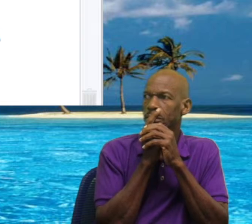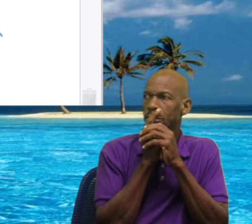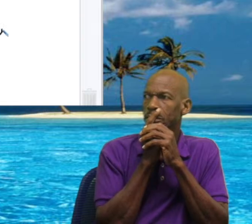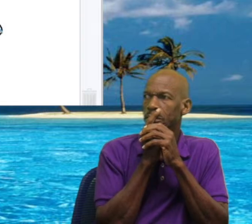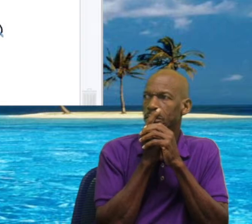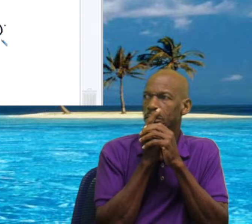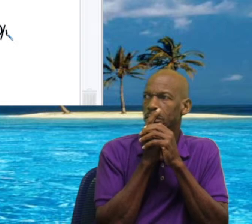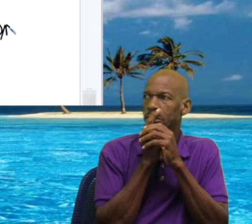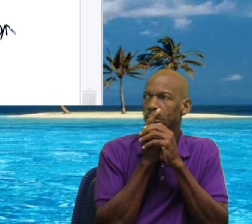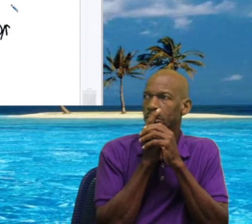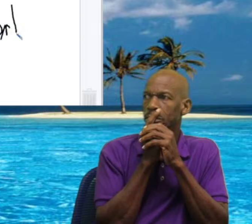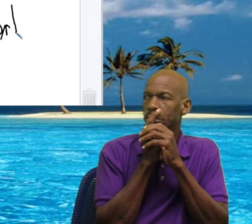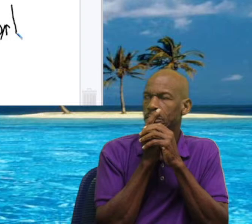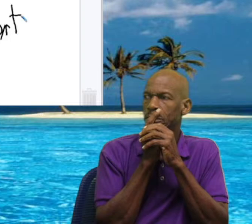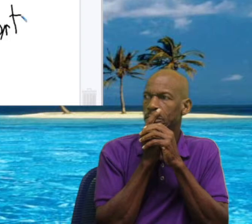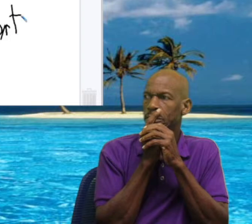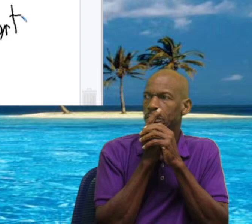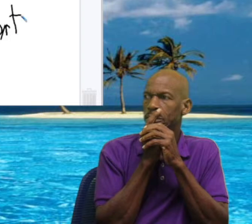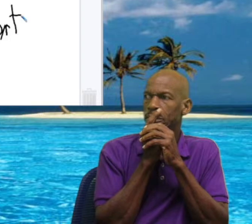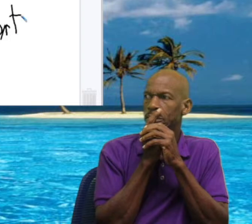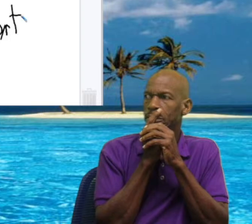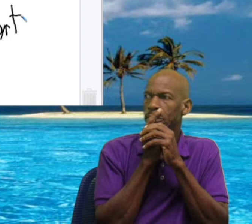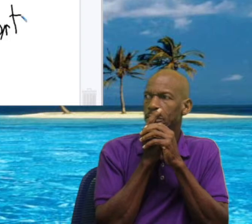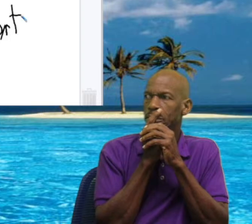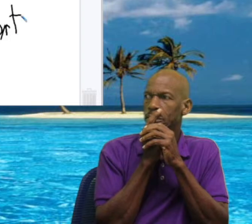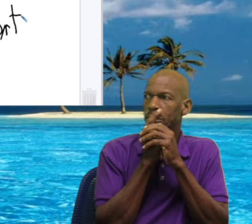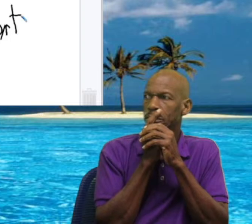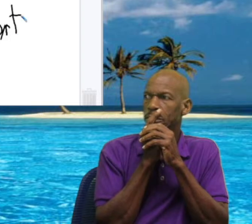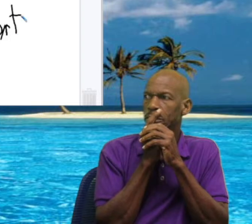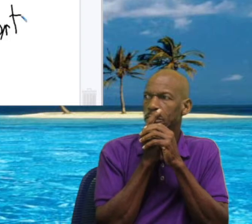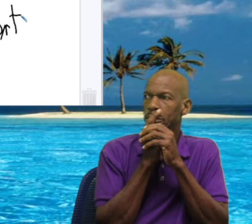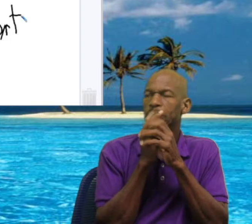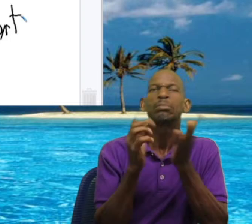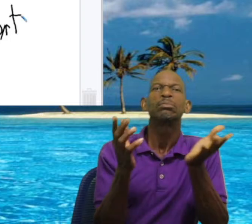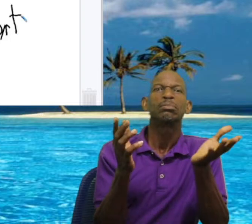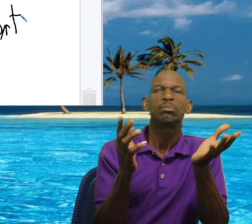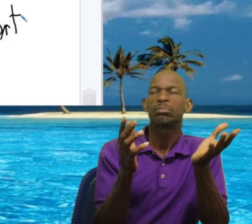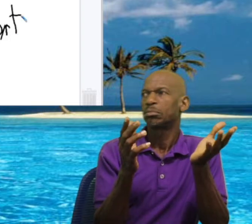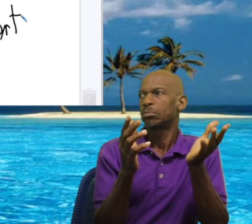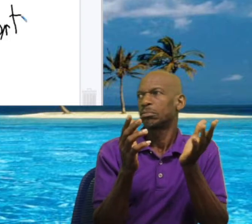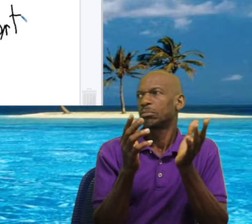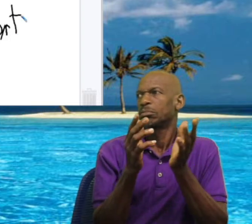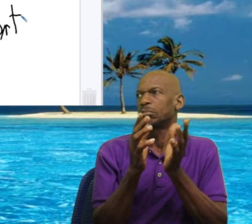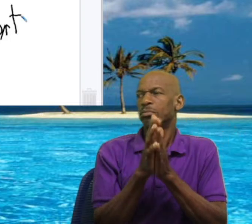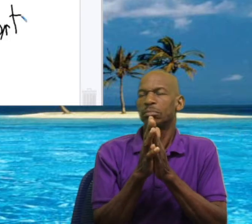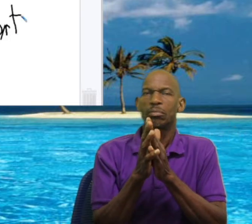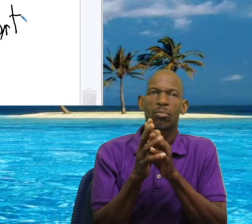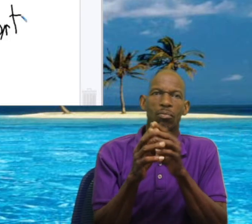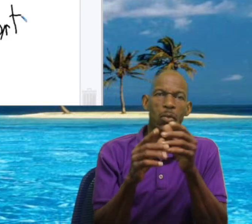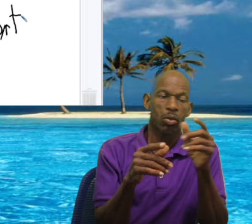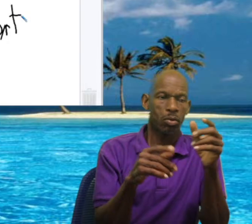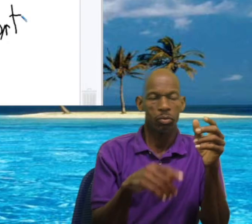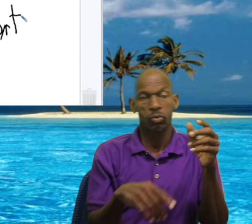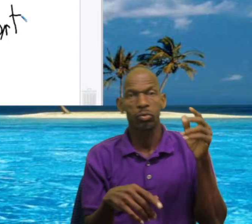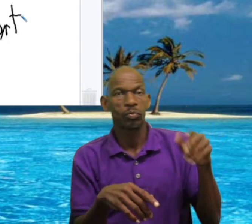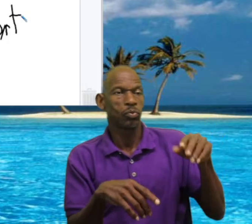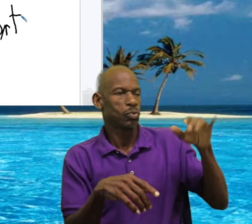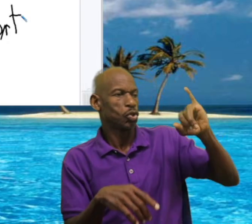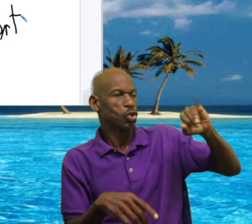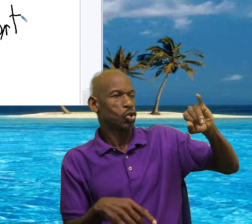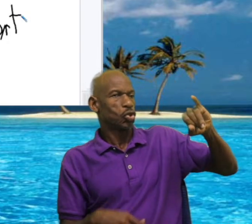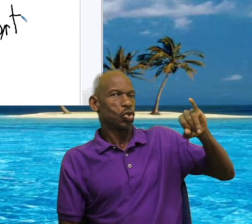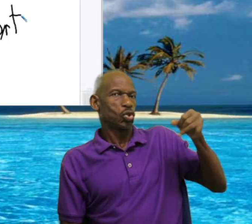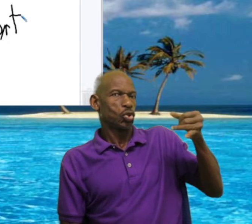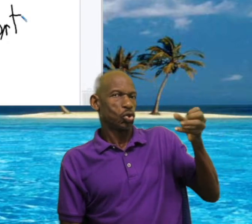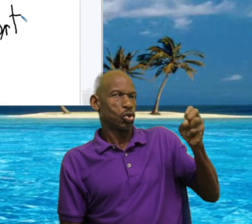Now the opposite of tall is